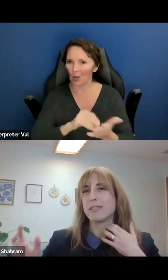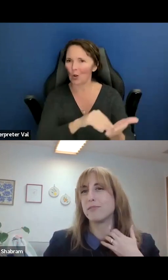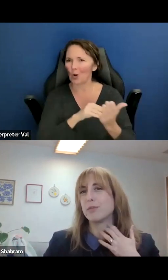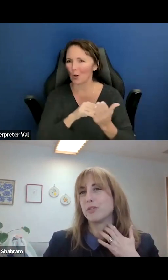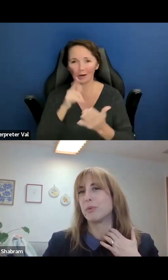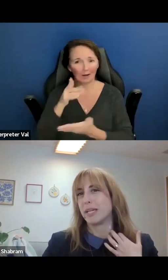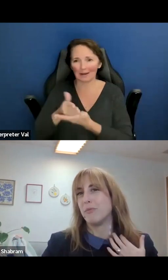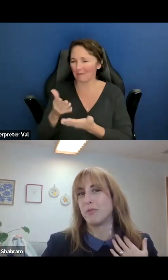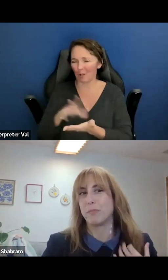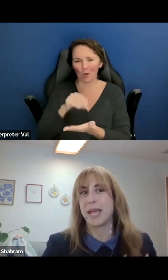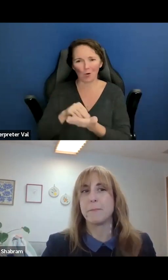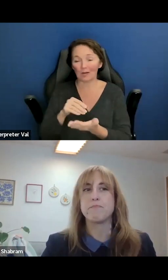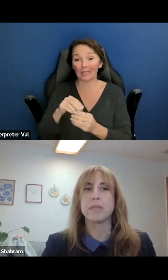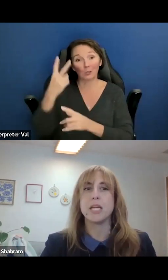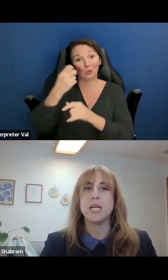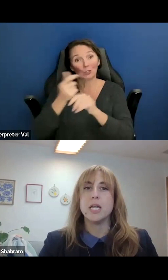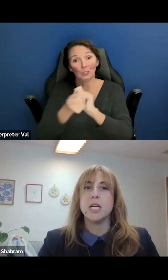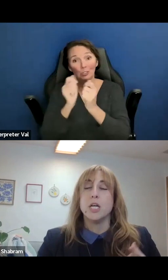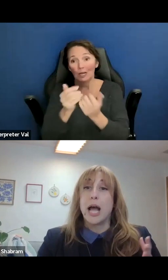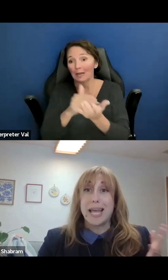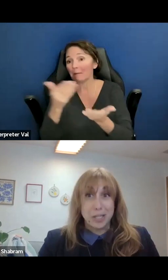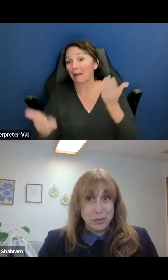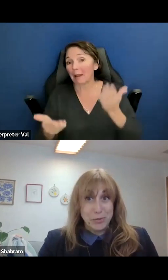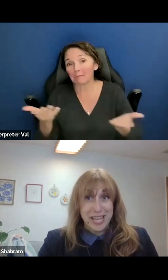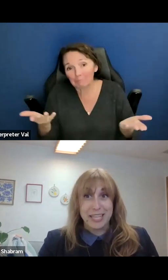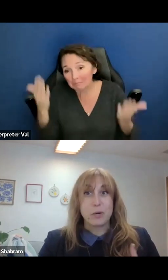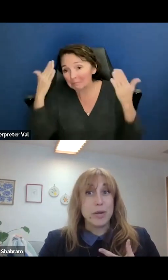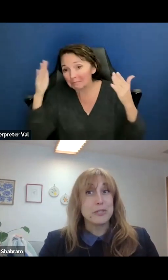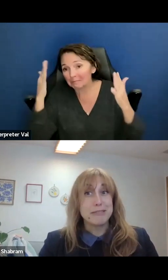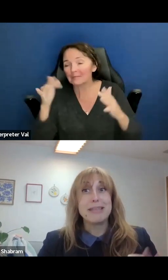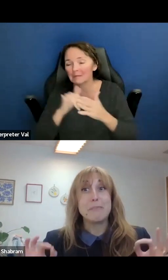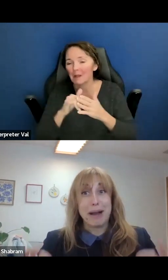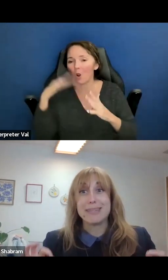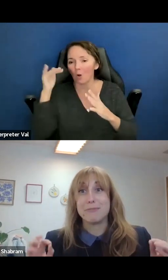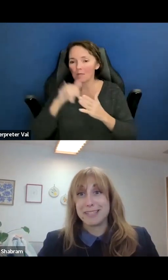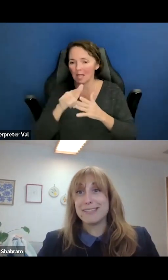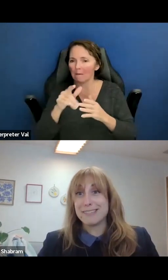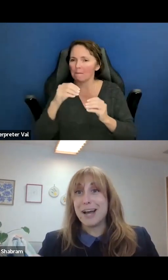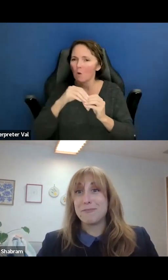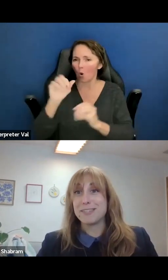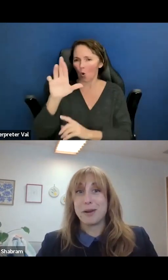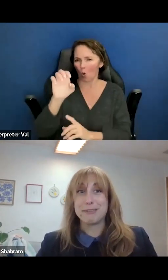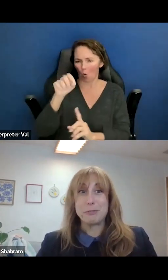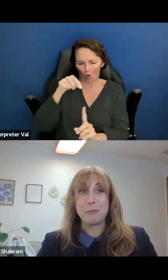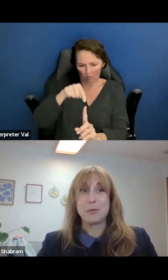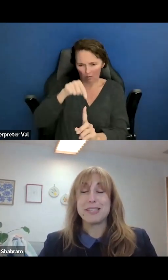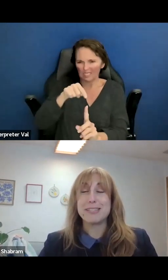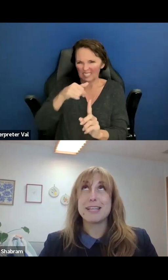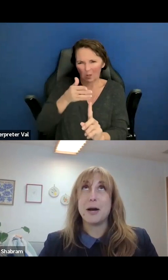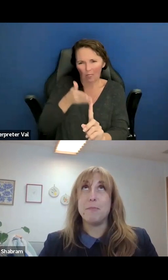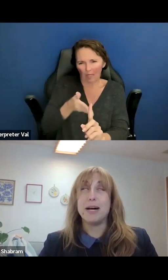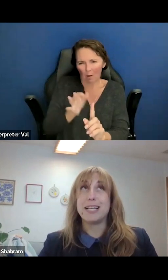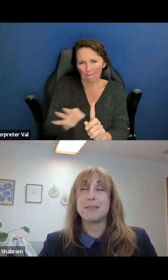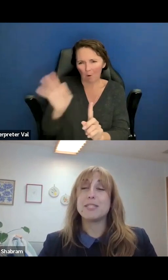of perspectives, which has been really helpful for me. And I'll also say, like, we are still in the pilot phases of this partnership. So this